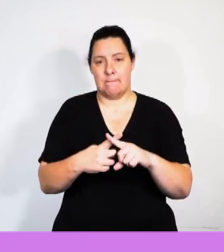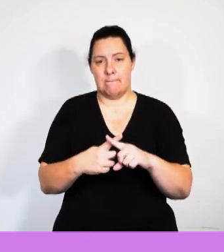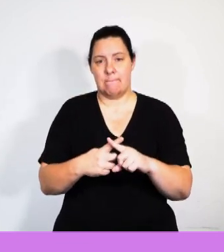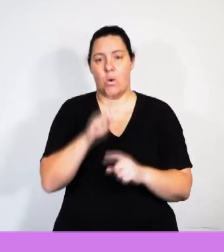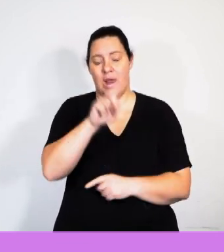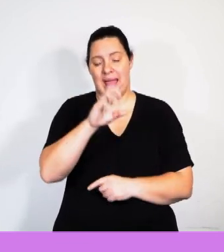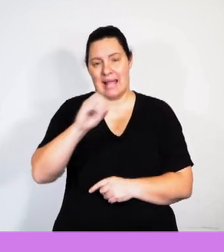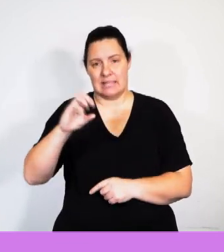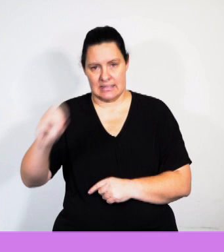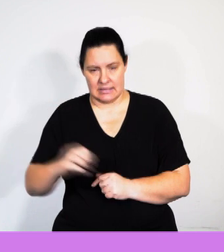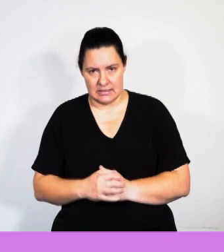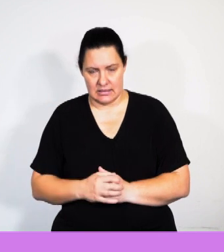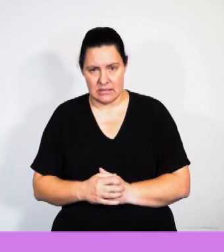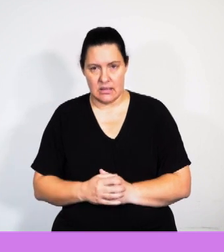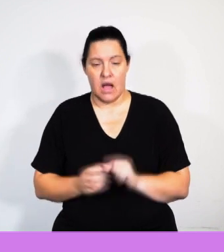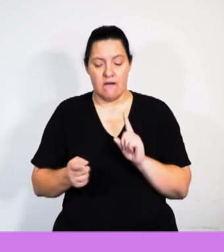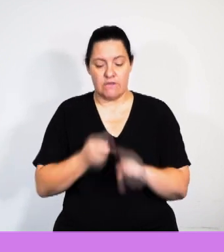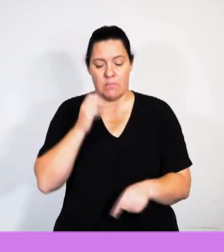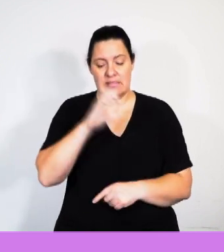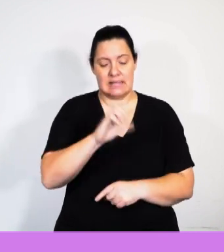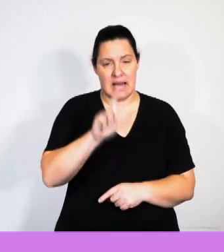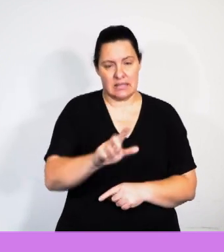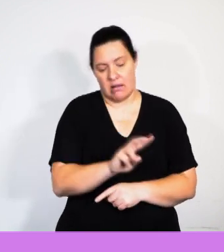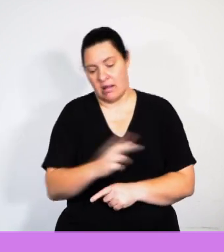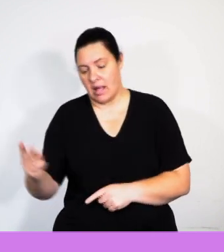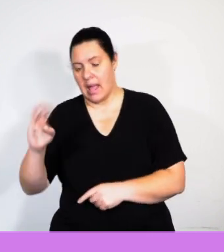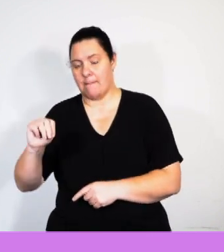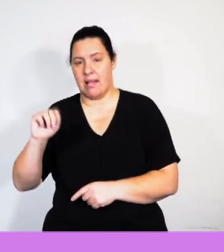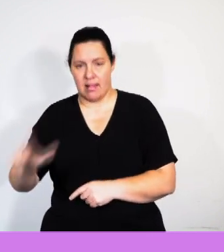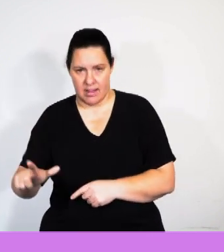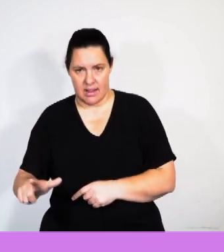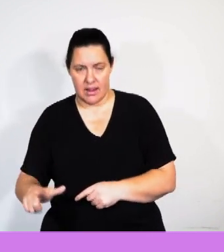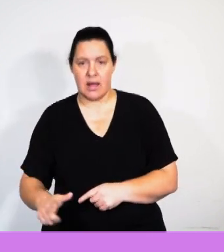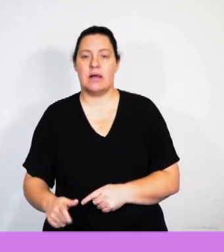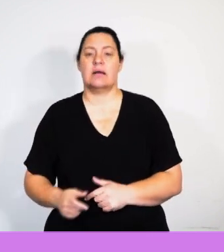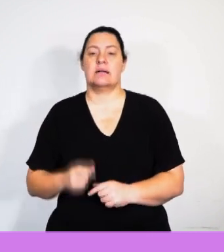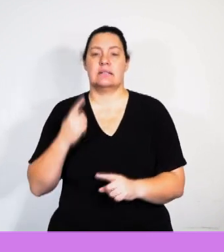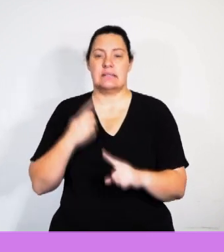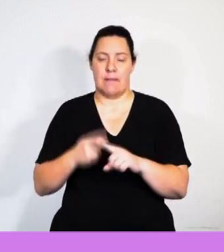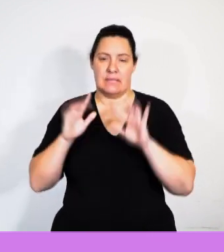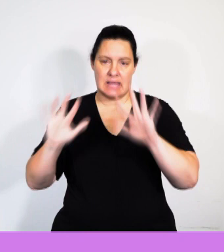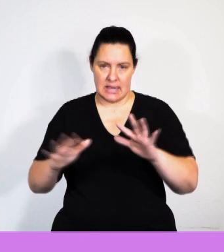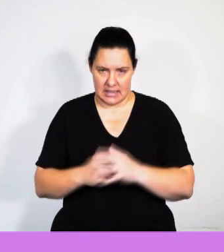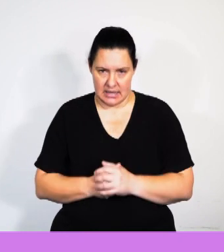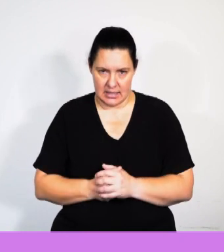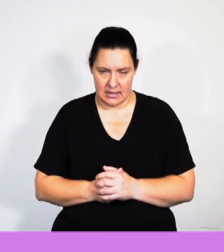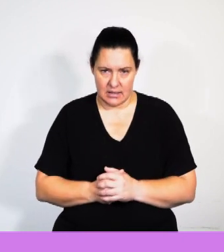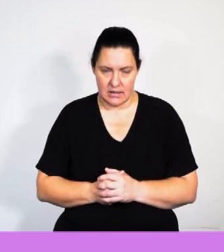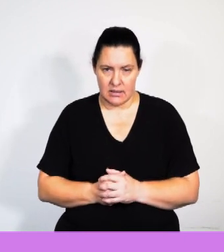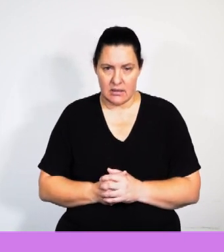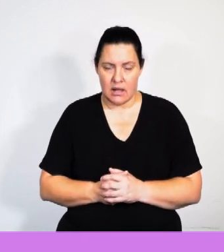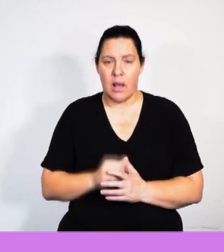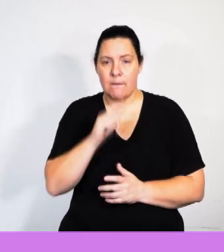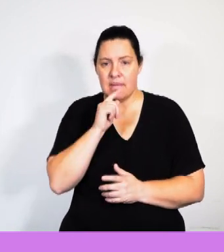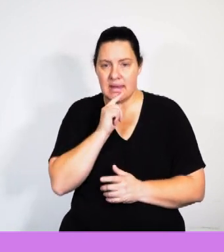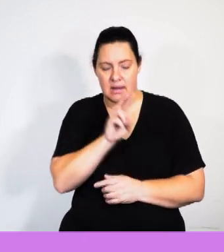multiply by 100. And if we move from a centiliter to a milliliter, you will multiply by 10. This